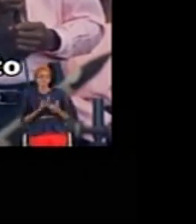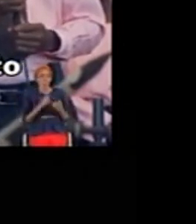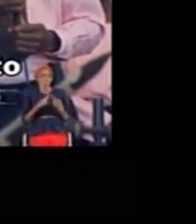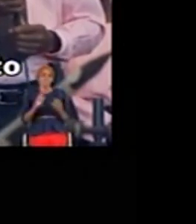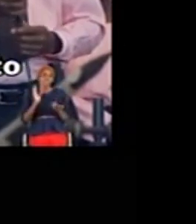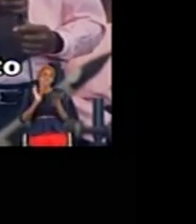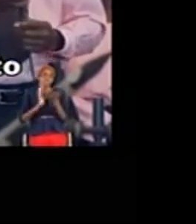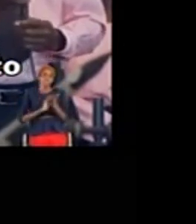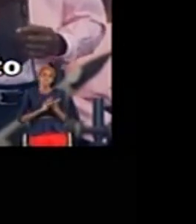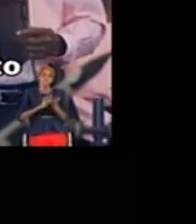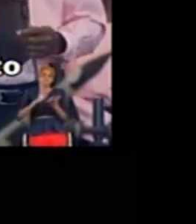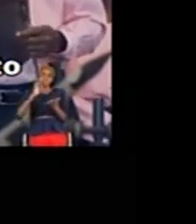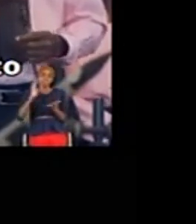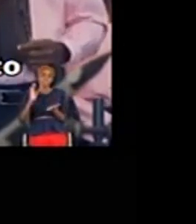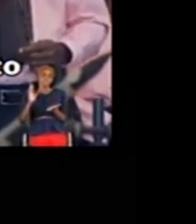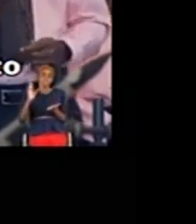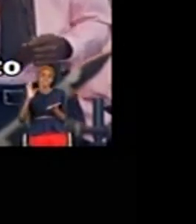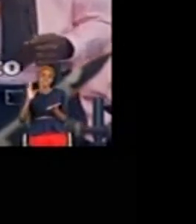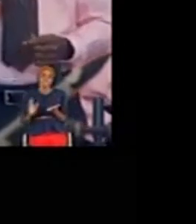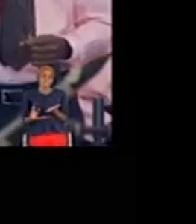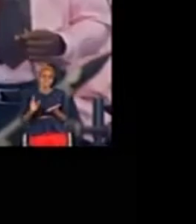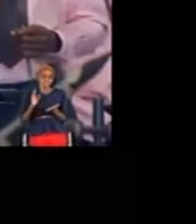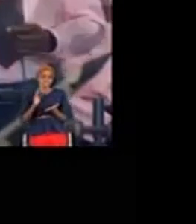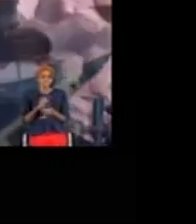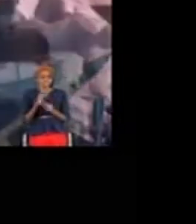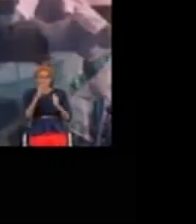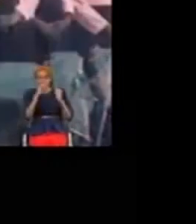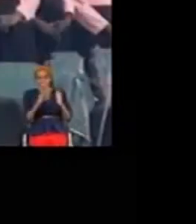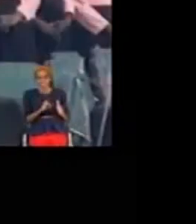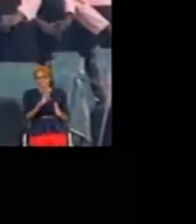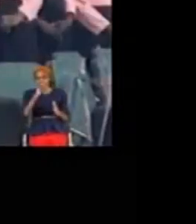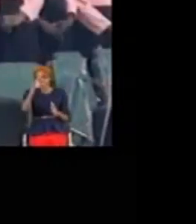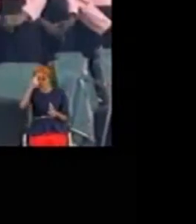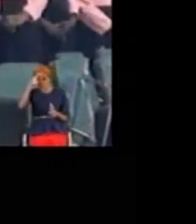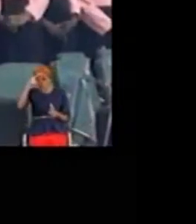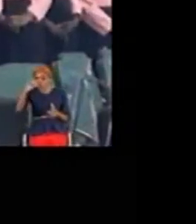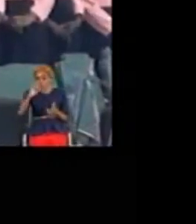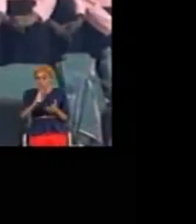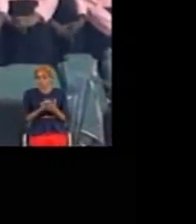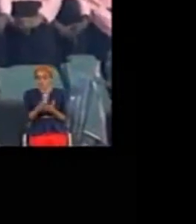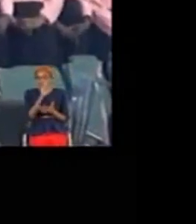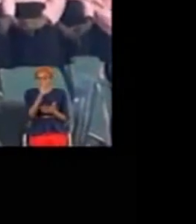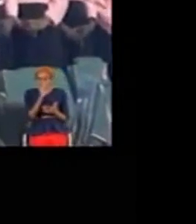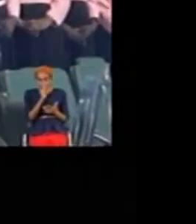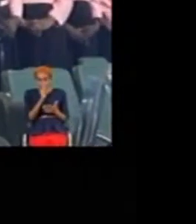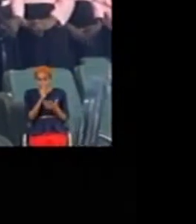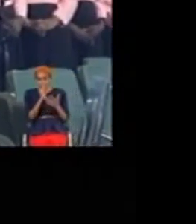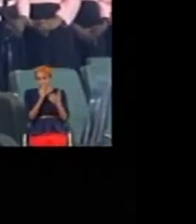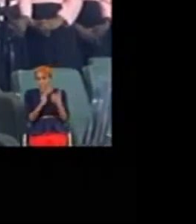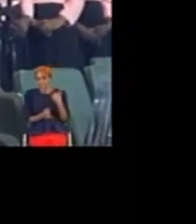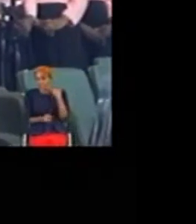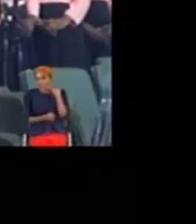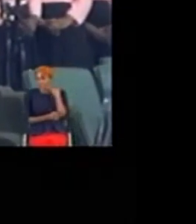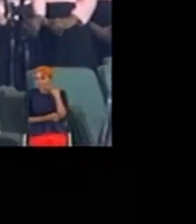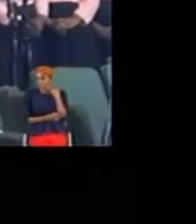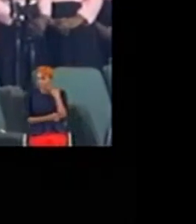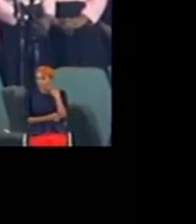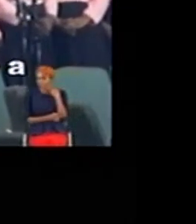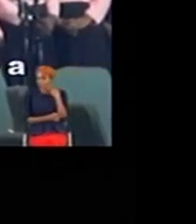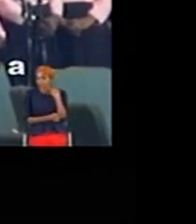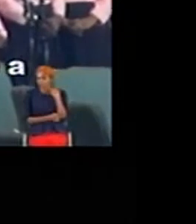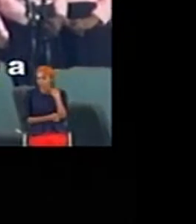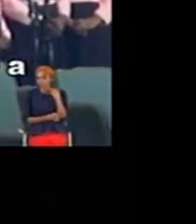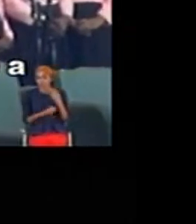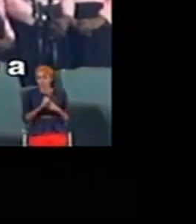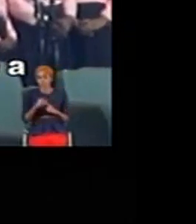to glory. Blessed is the man that endures